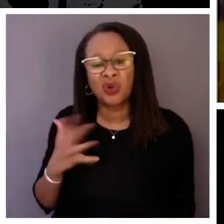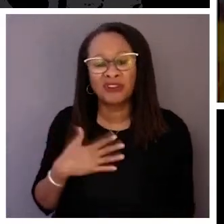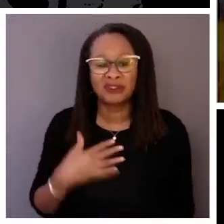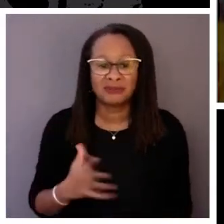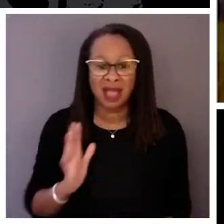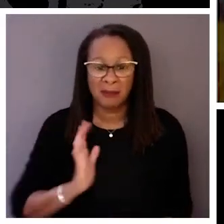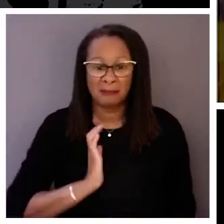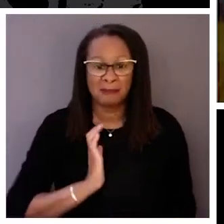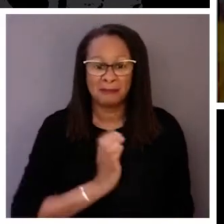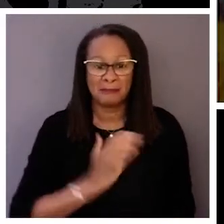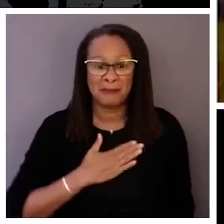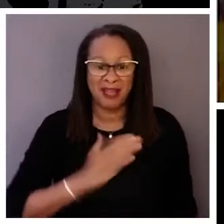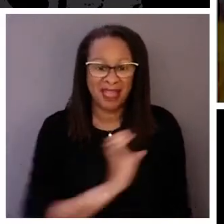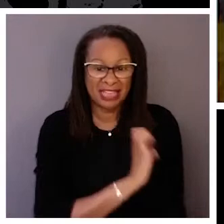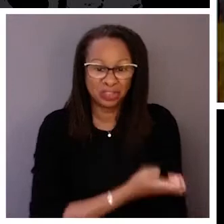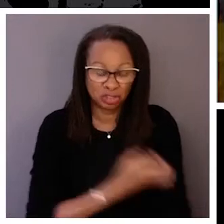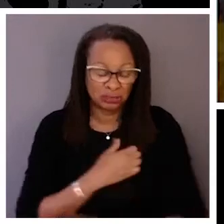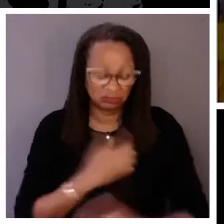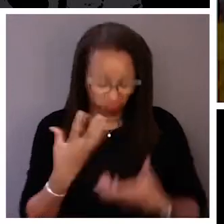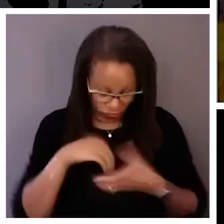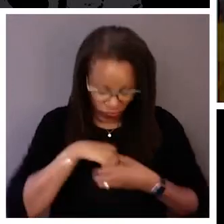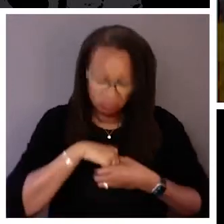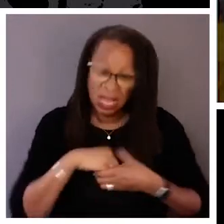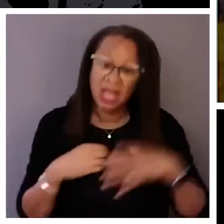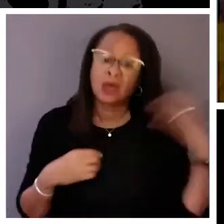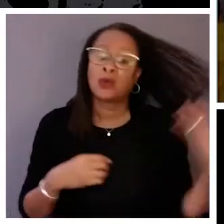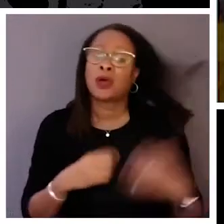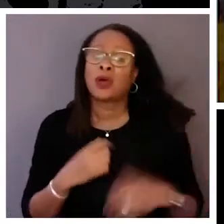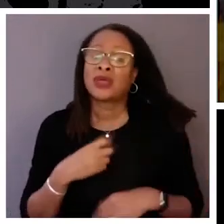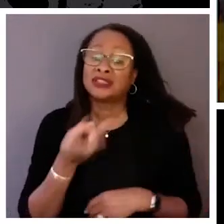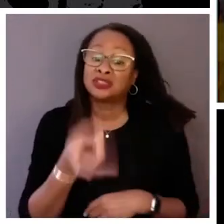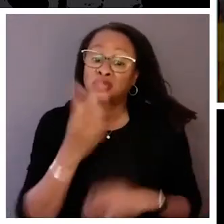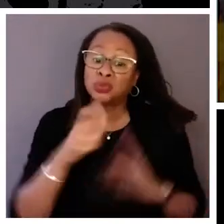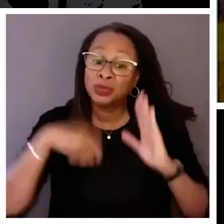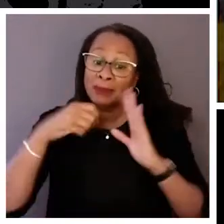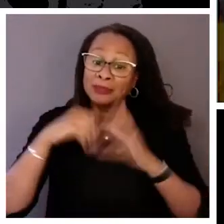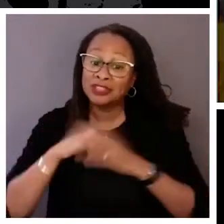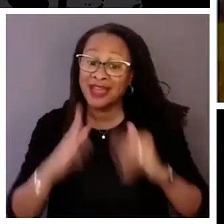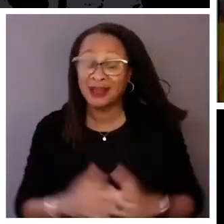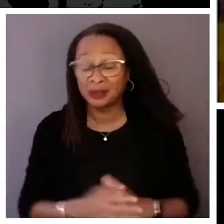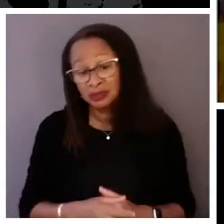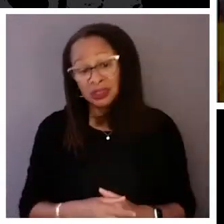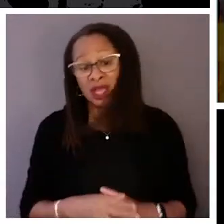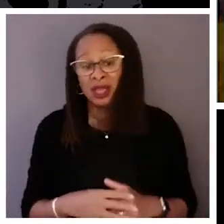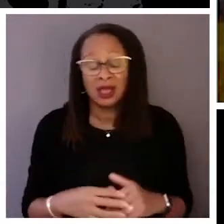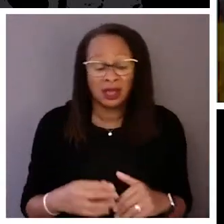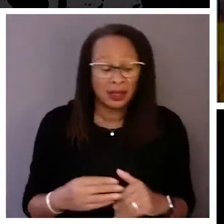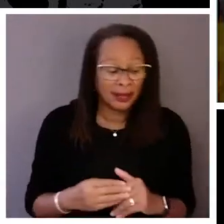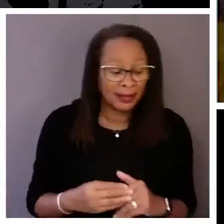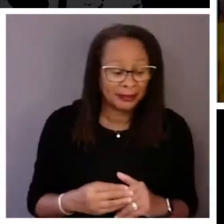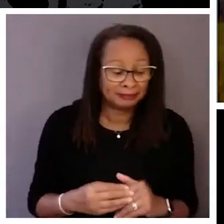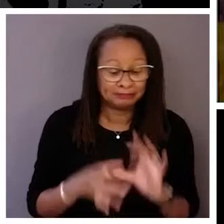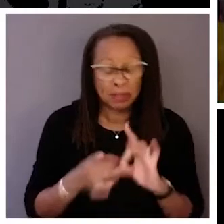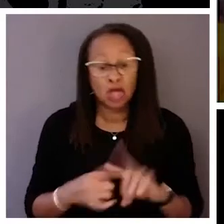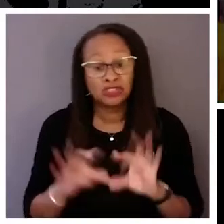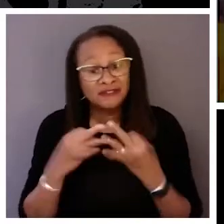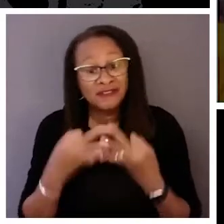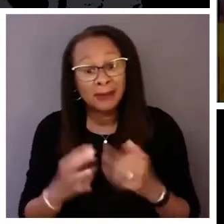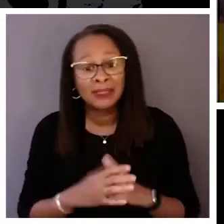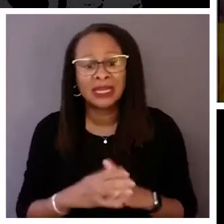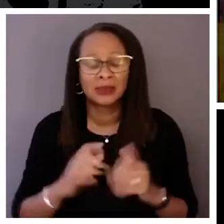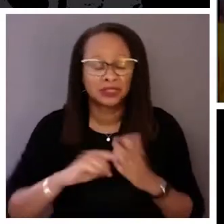of put all that energy. We had like 2 family camcorders in the house, and I just started shooting things